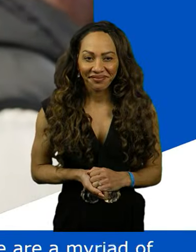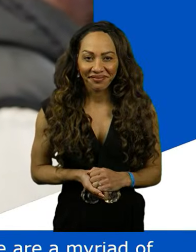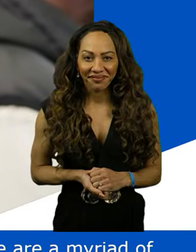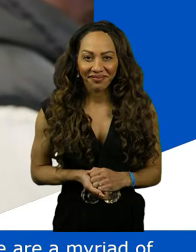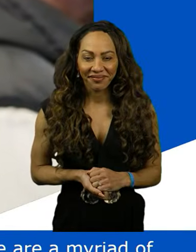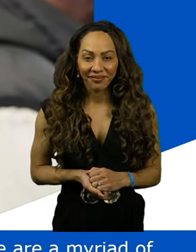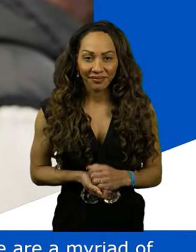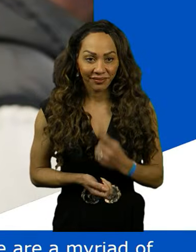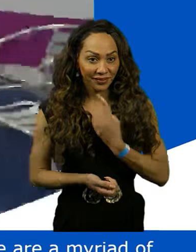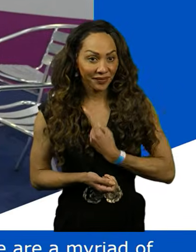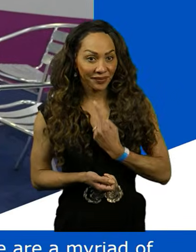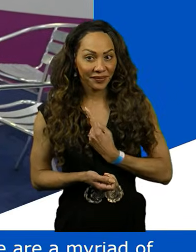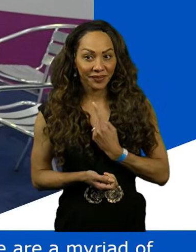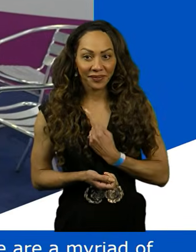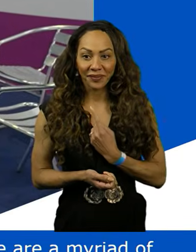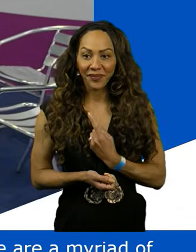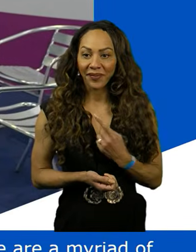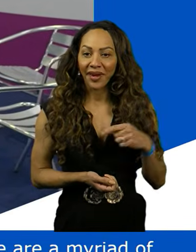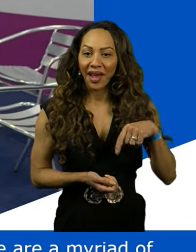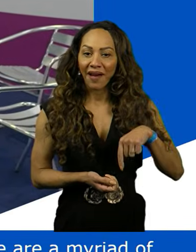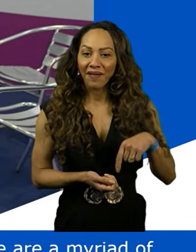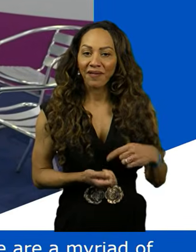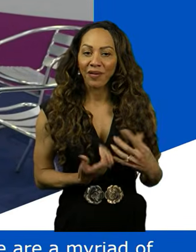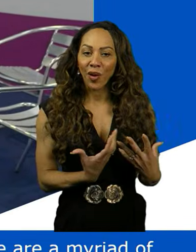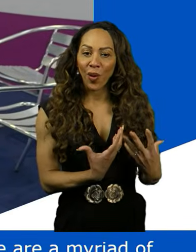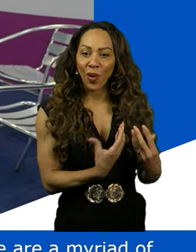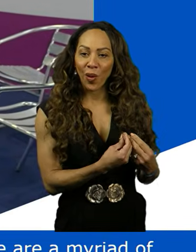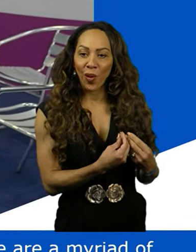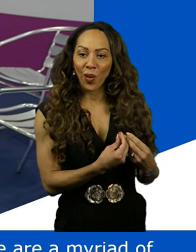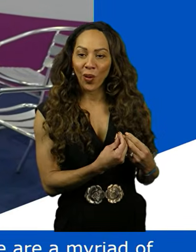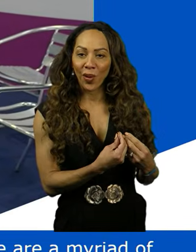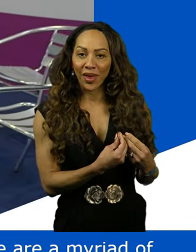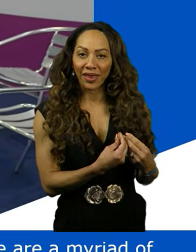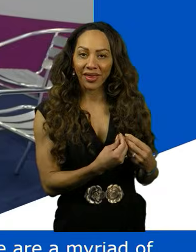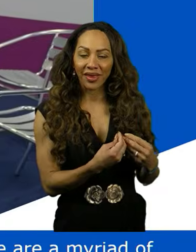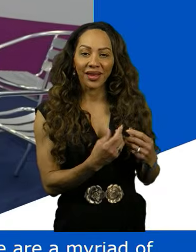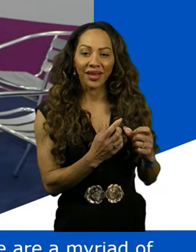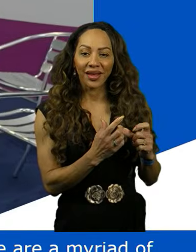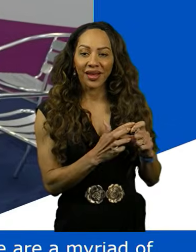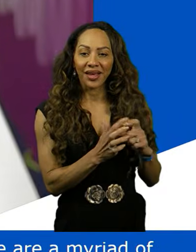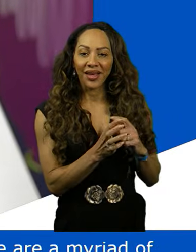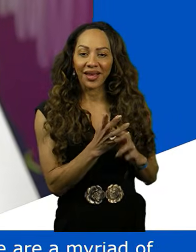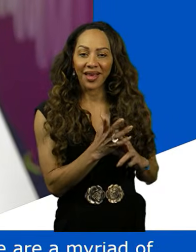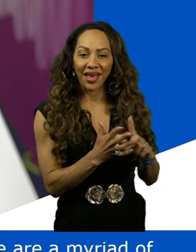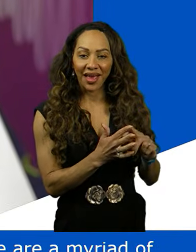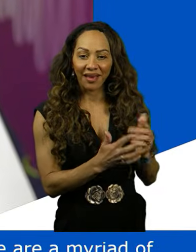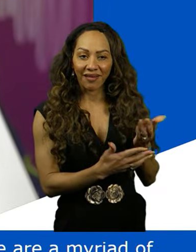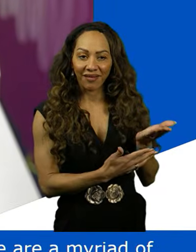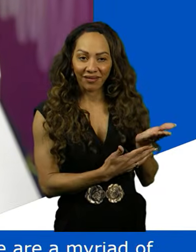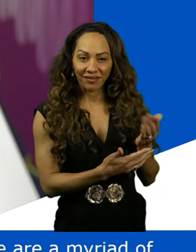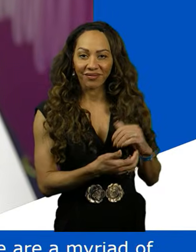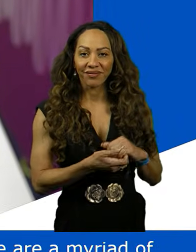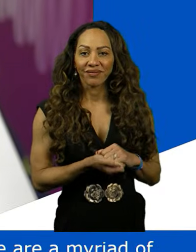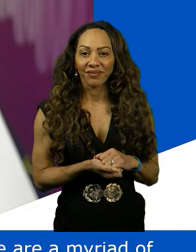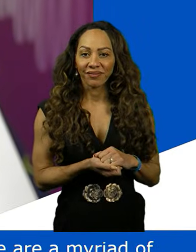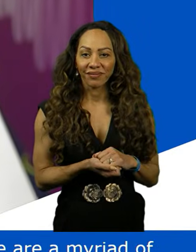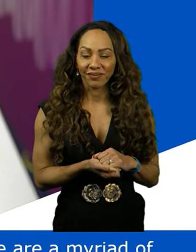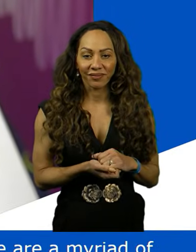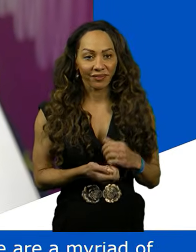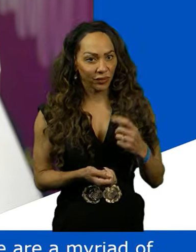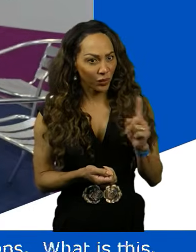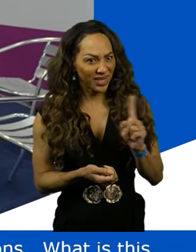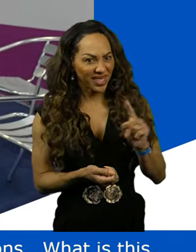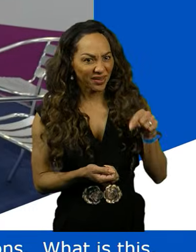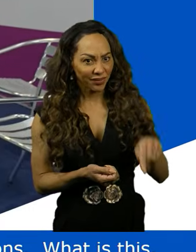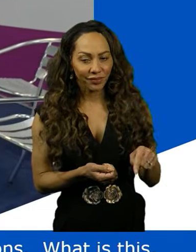I'm here with Marcel from Bever to talk about adaptations. Now Marcel, can you just explain a bit about what this is? Yeah, this is our product and it's called Smart